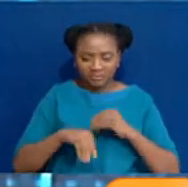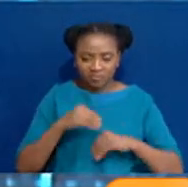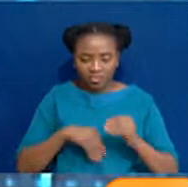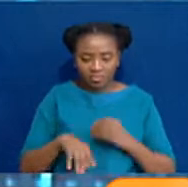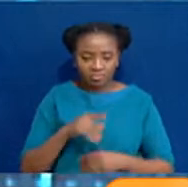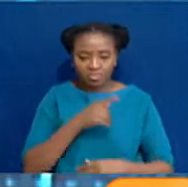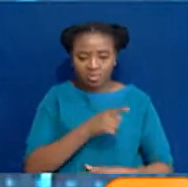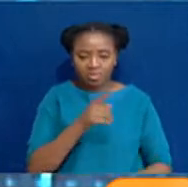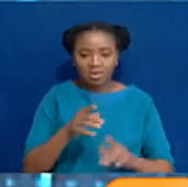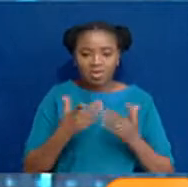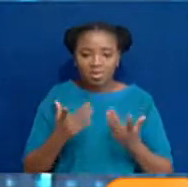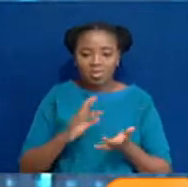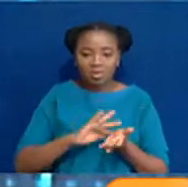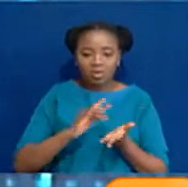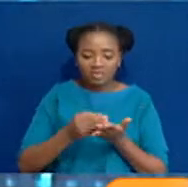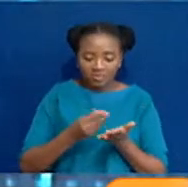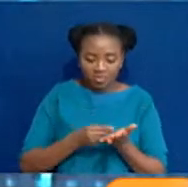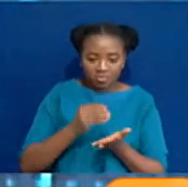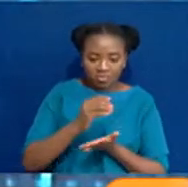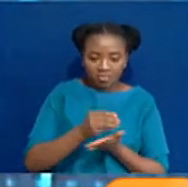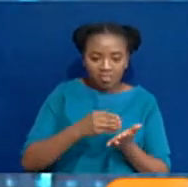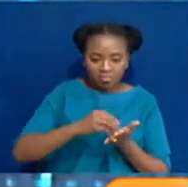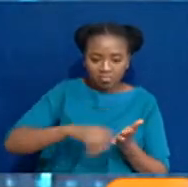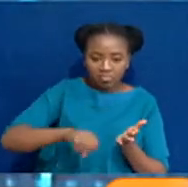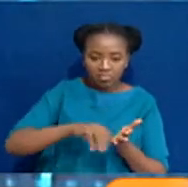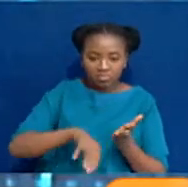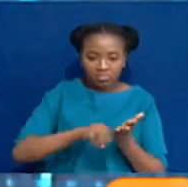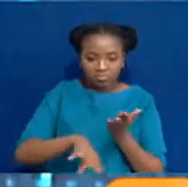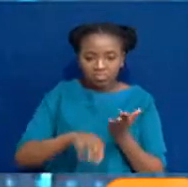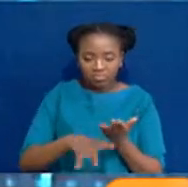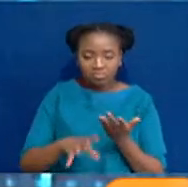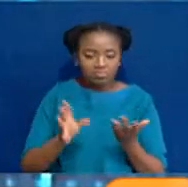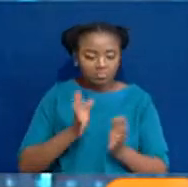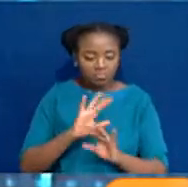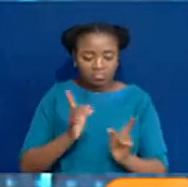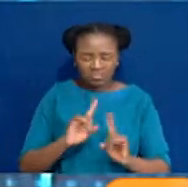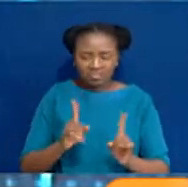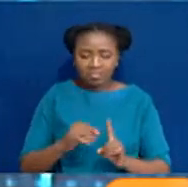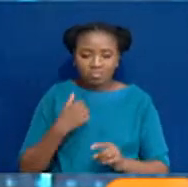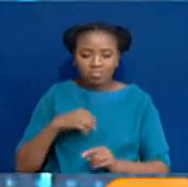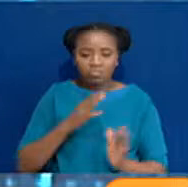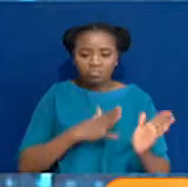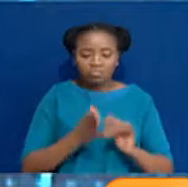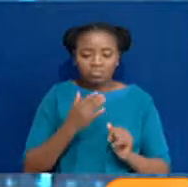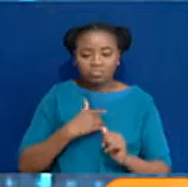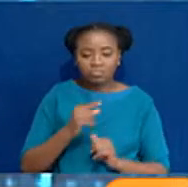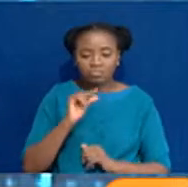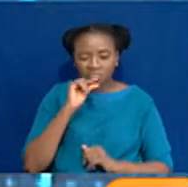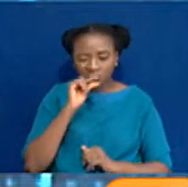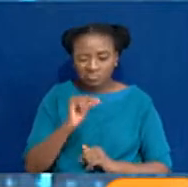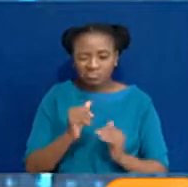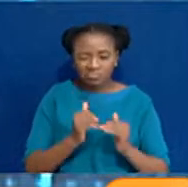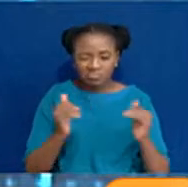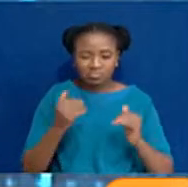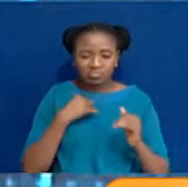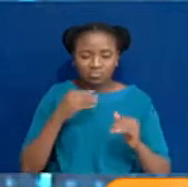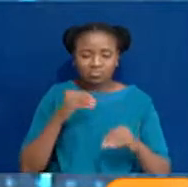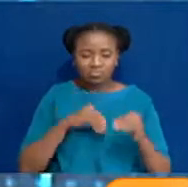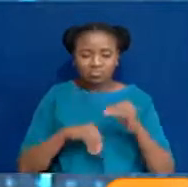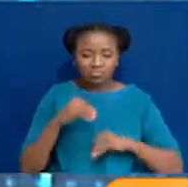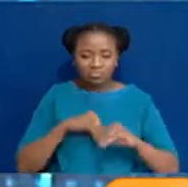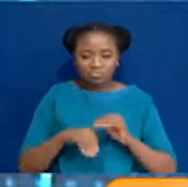witnessing. Through digitalization, we are not going to have really fraud, or if not, we are going to have minimal levels of fraud if it also exists. But our target